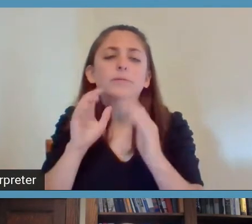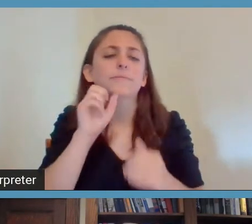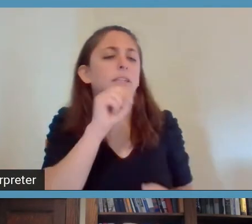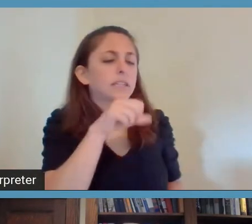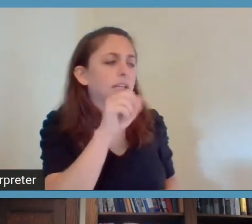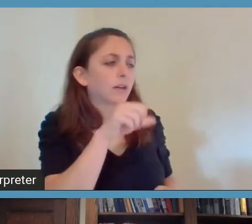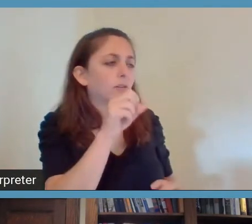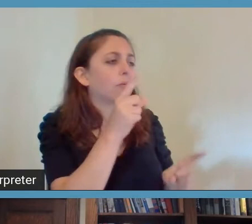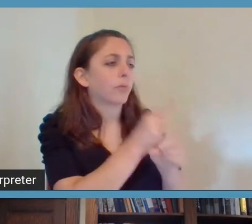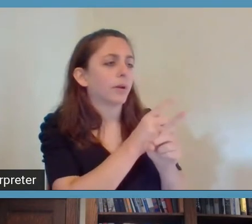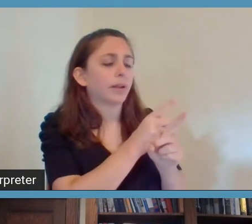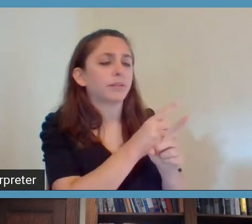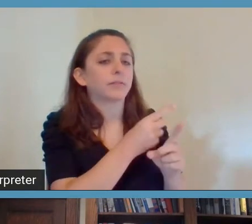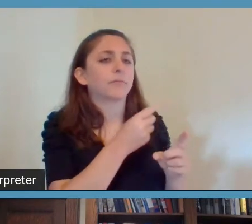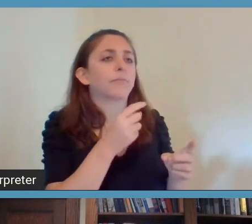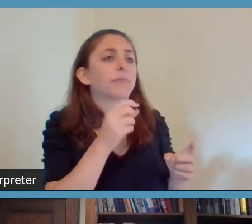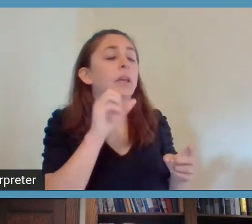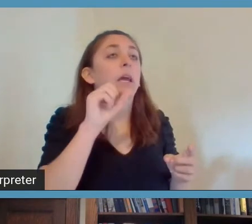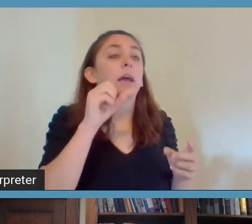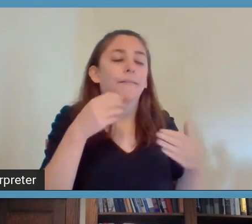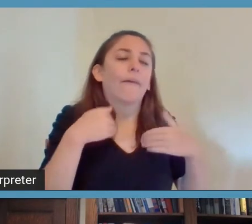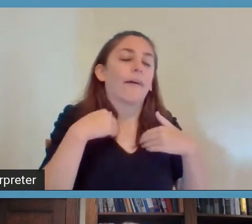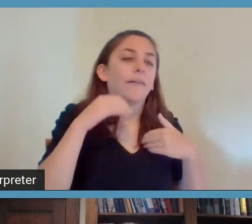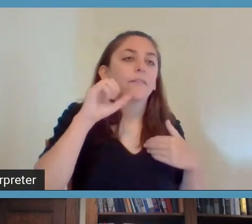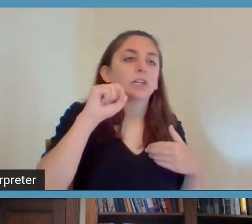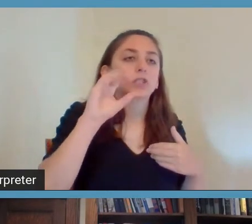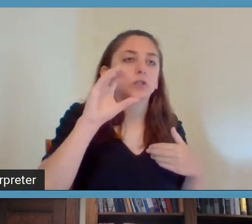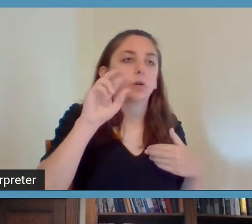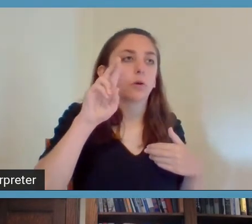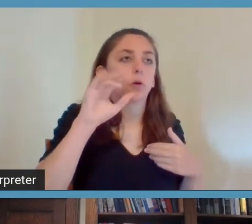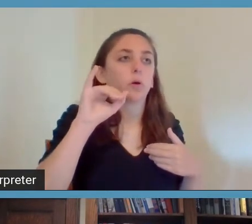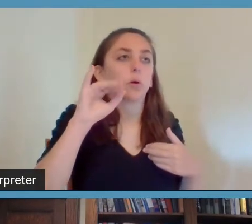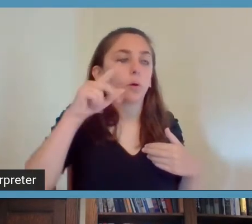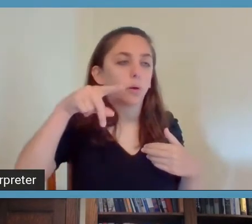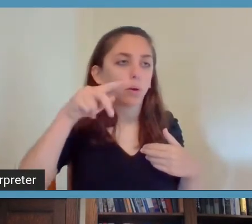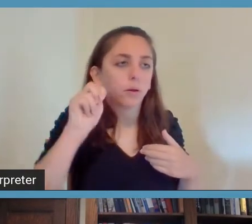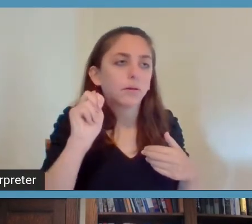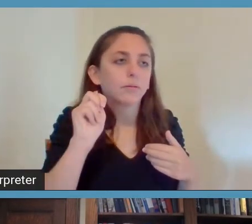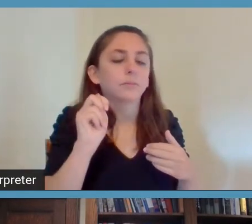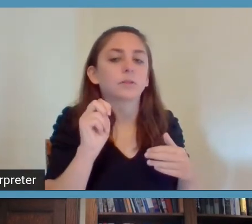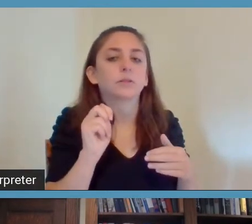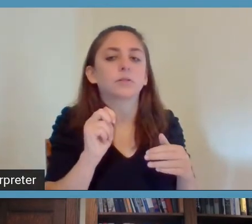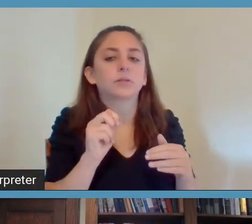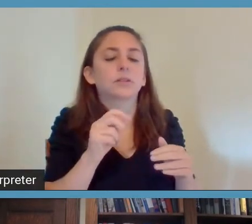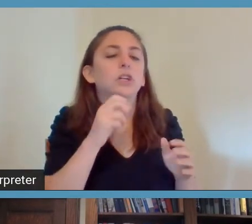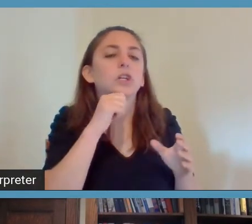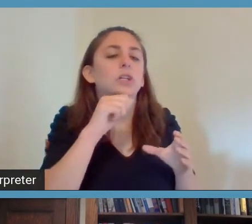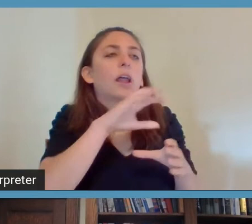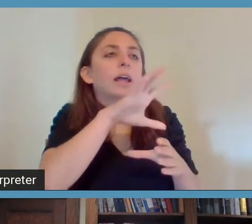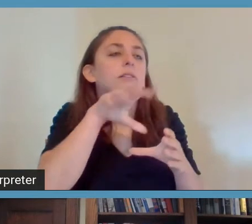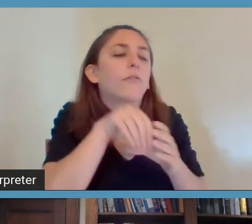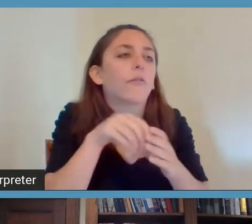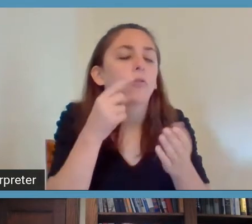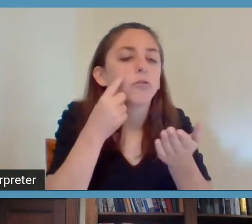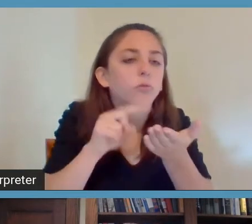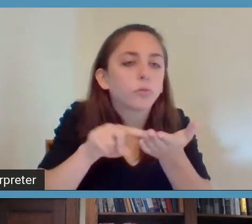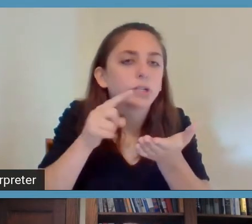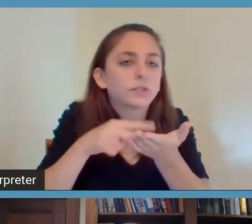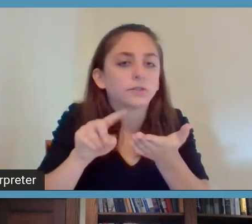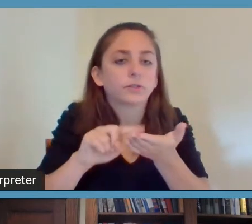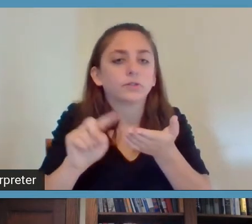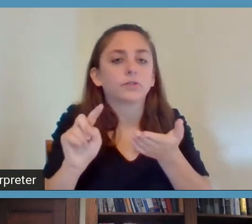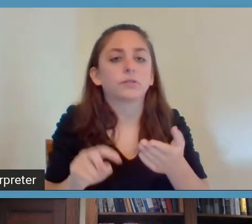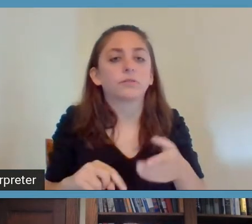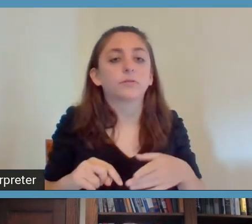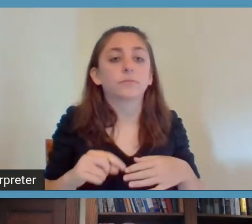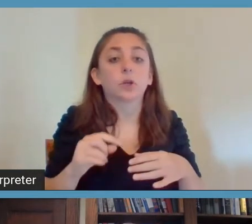mean, although I do produce a script for every single episode. It's very short. It's not as involved in the research and whatnot. And that's like your